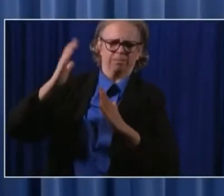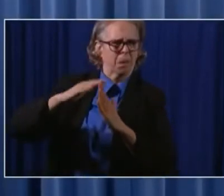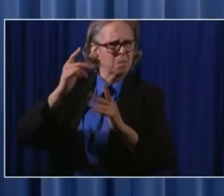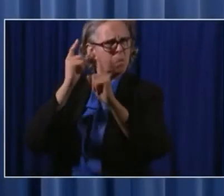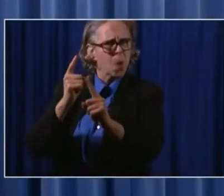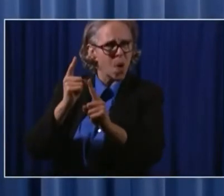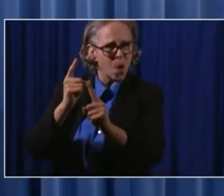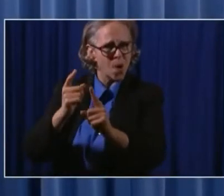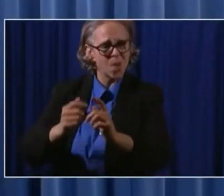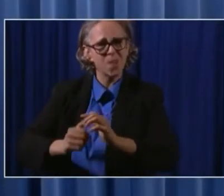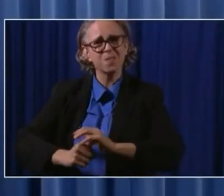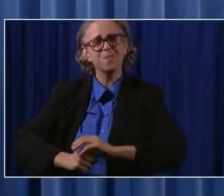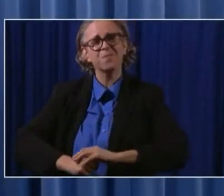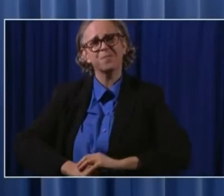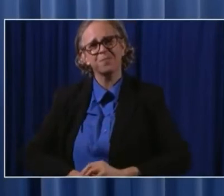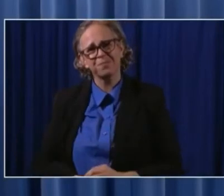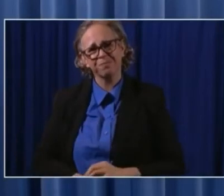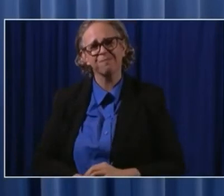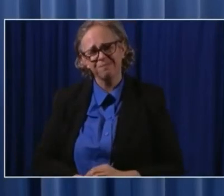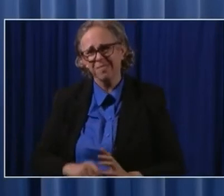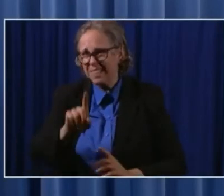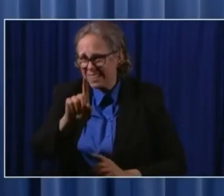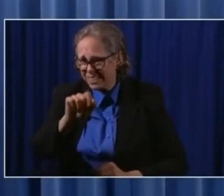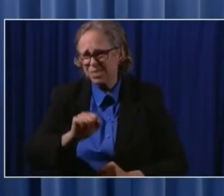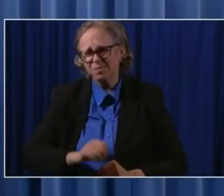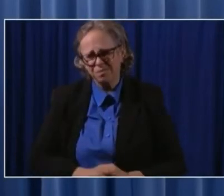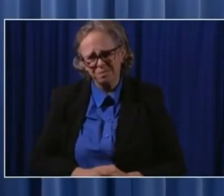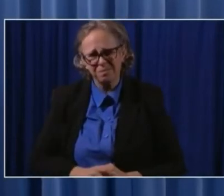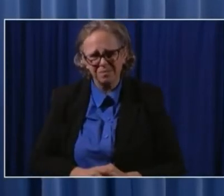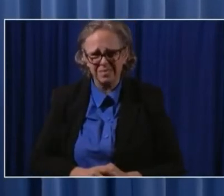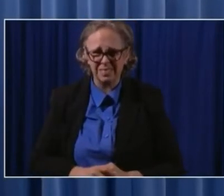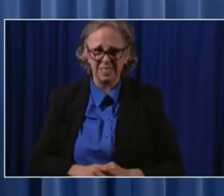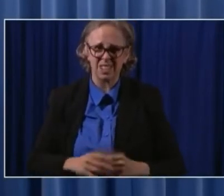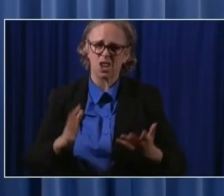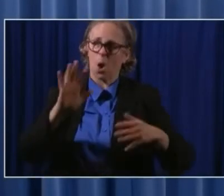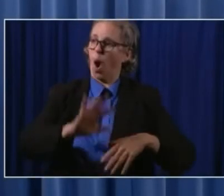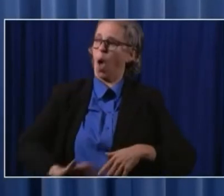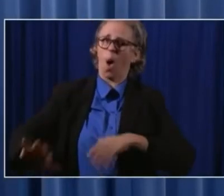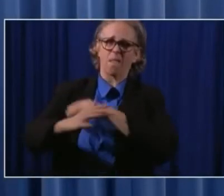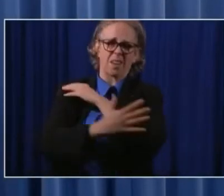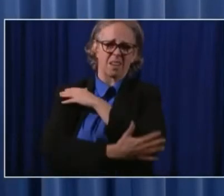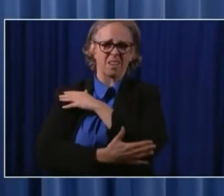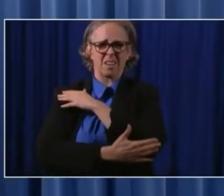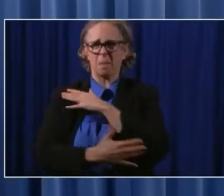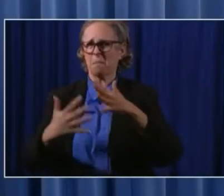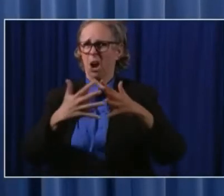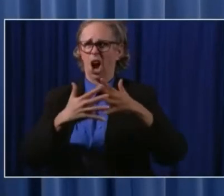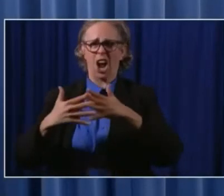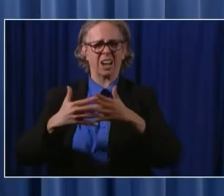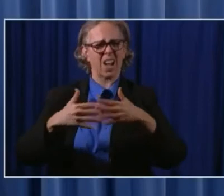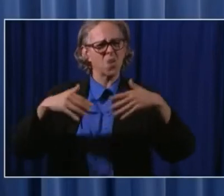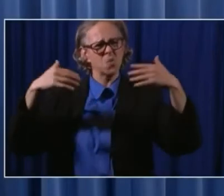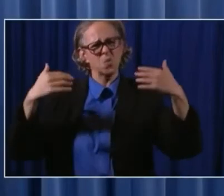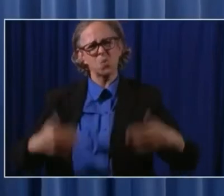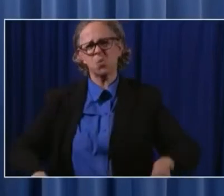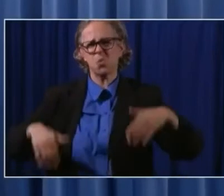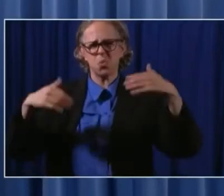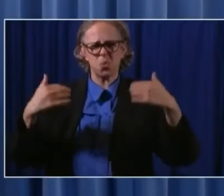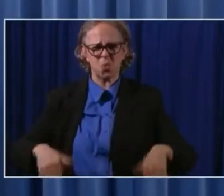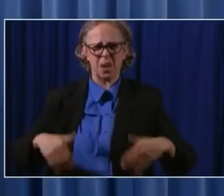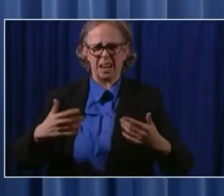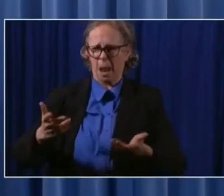We know from what's happening nationwide, we know from what medical science tells us now, and we know so